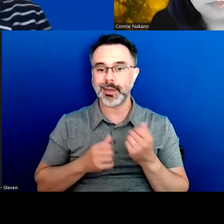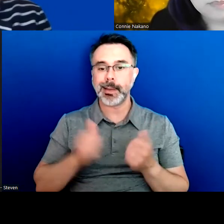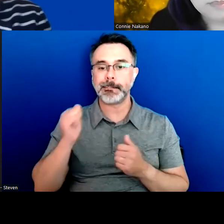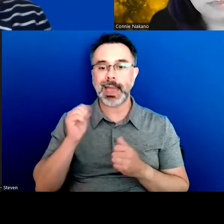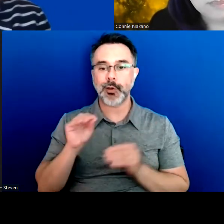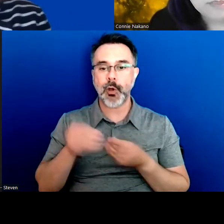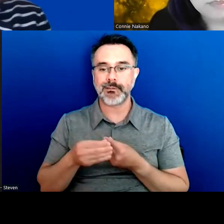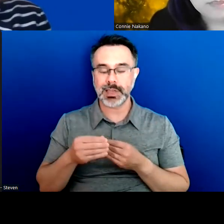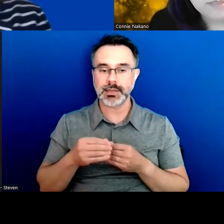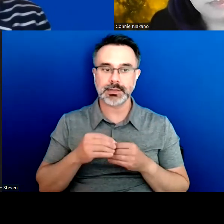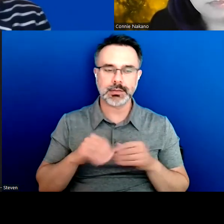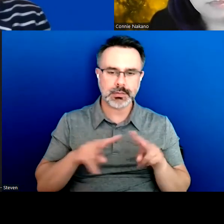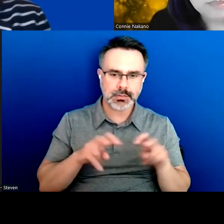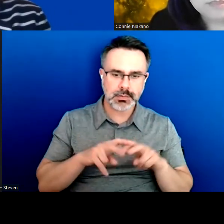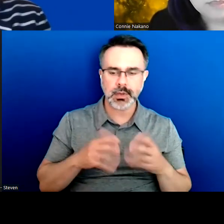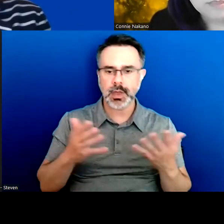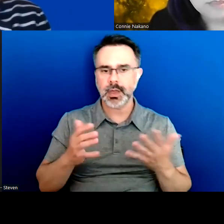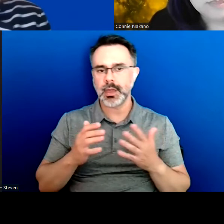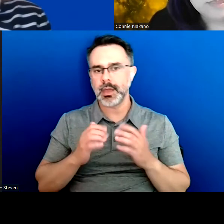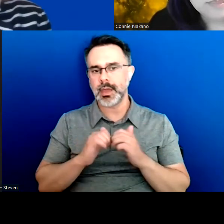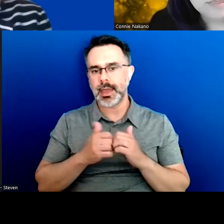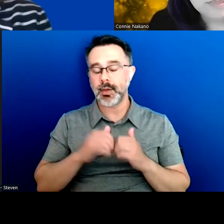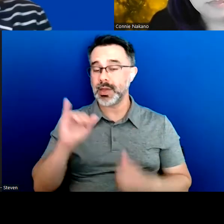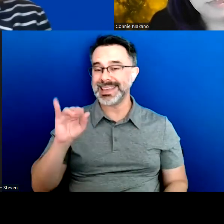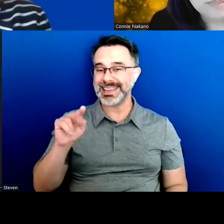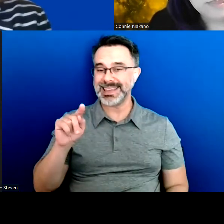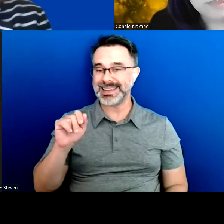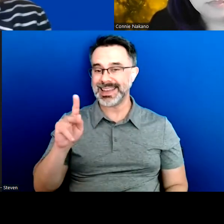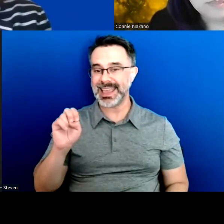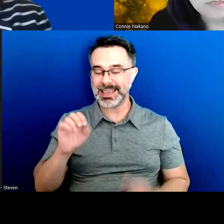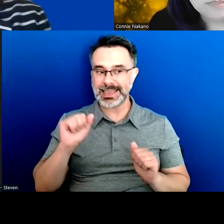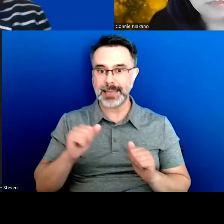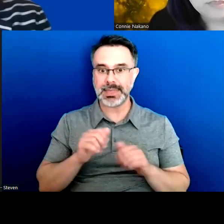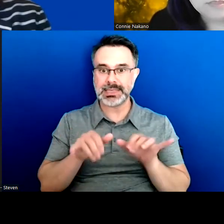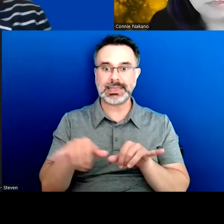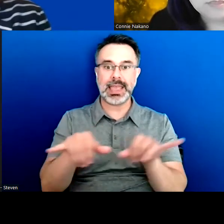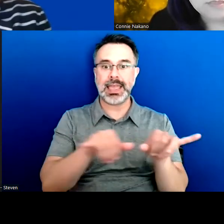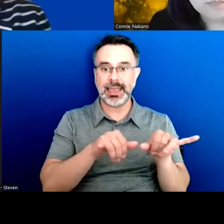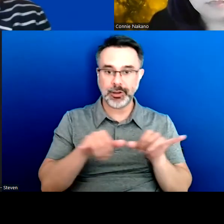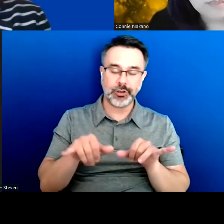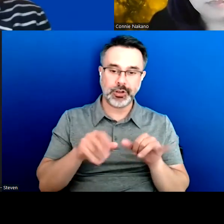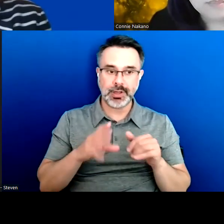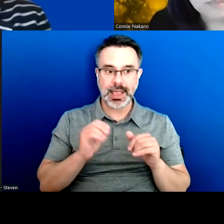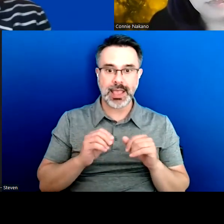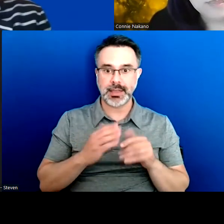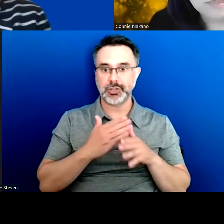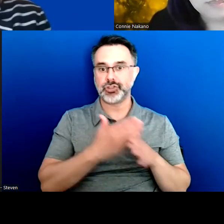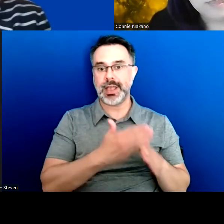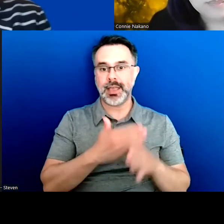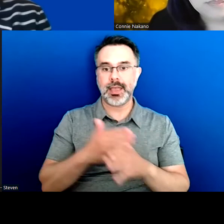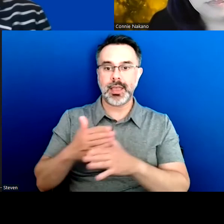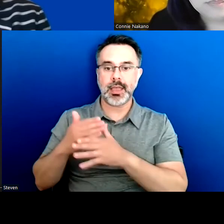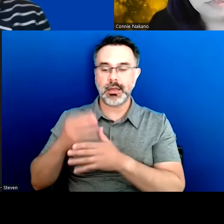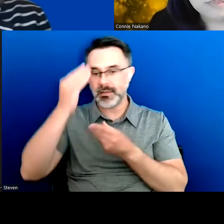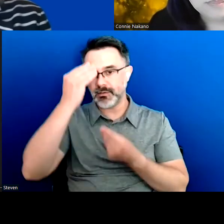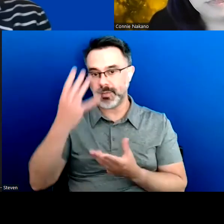that looks at standardized intake, how we share data between the state of California and area agencies